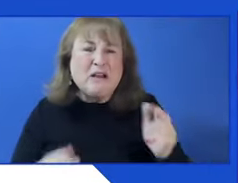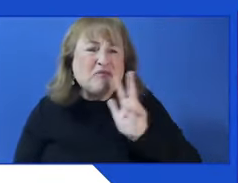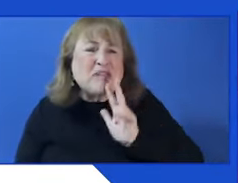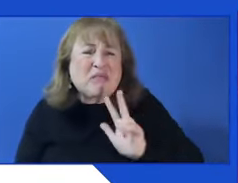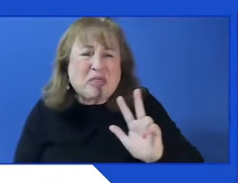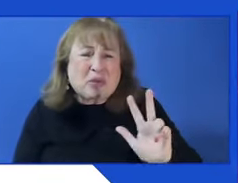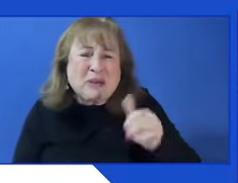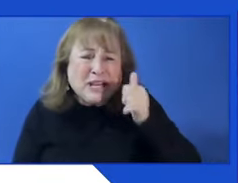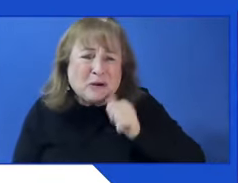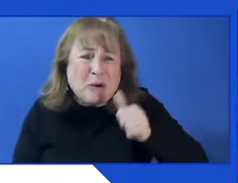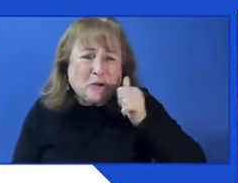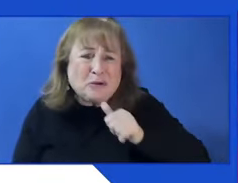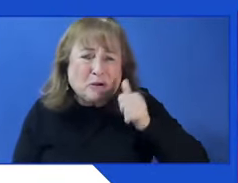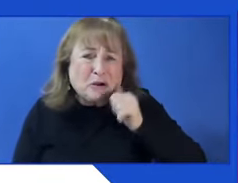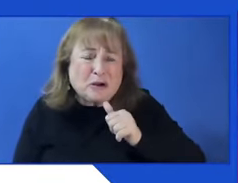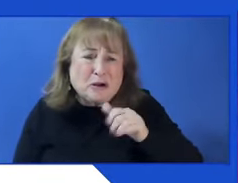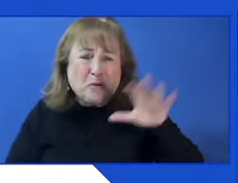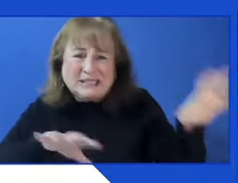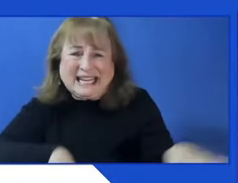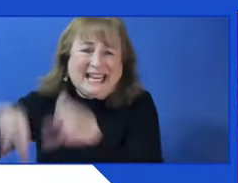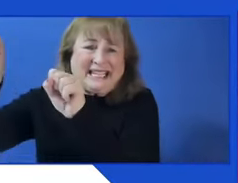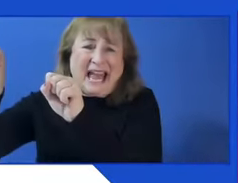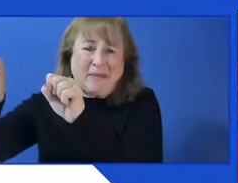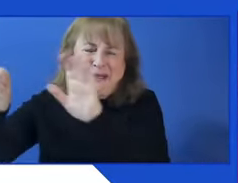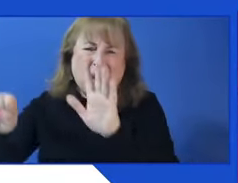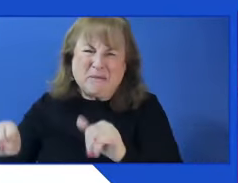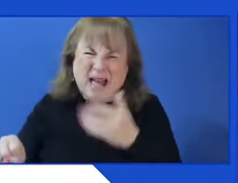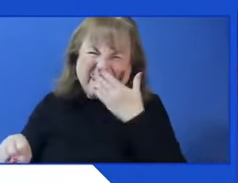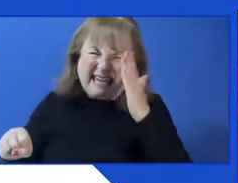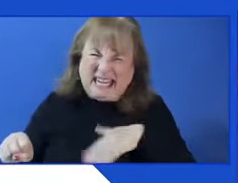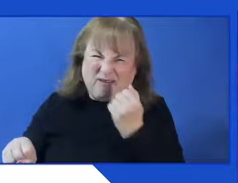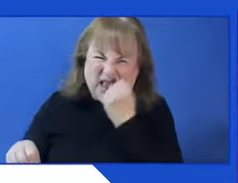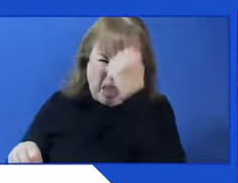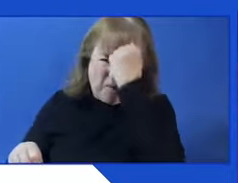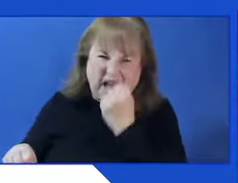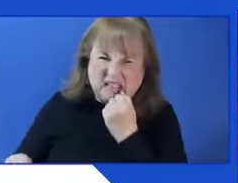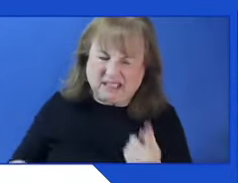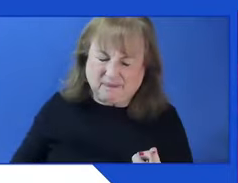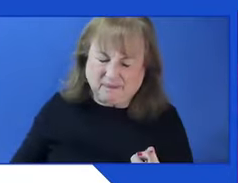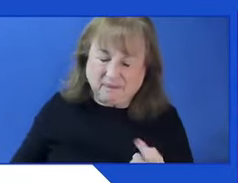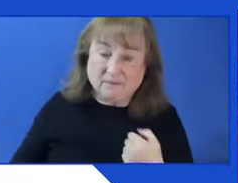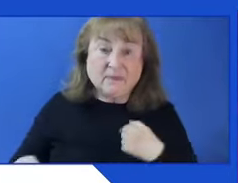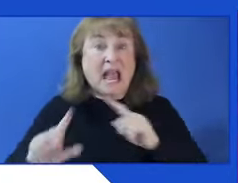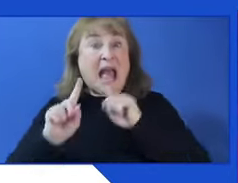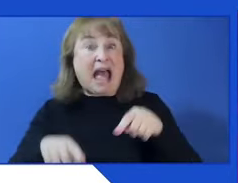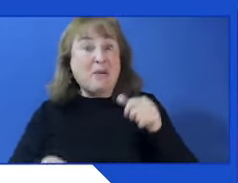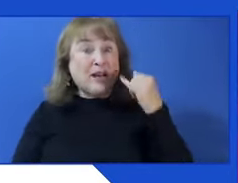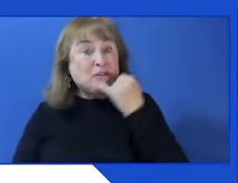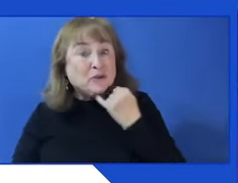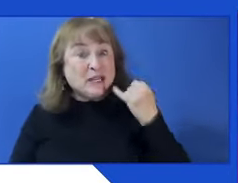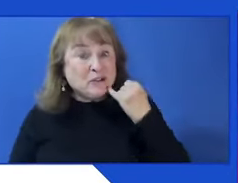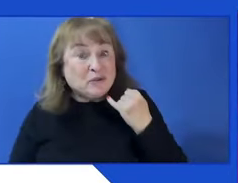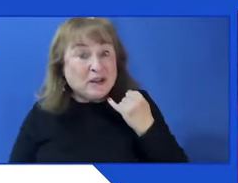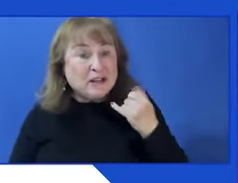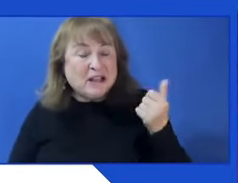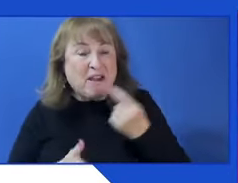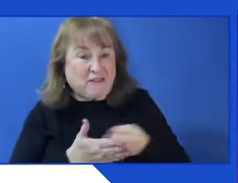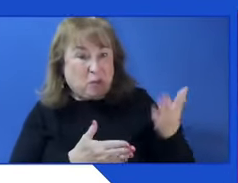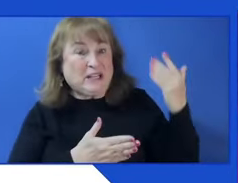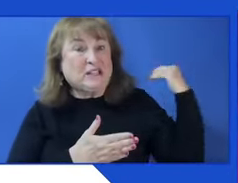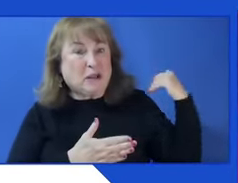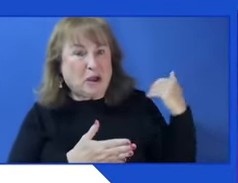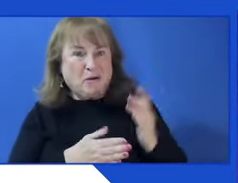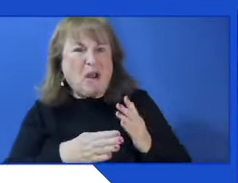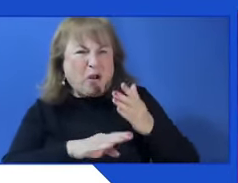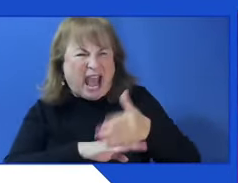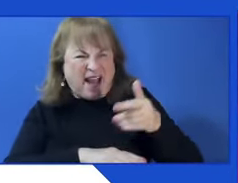three-year-old girl was kidnapped by the evil Hamas. When I went to Israel a few weeks ago, right after